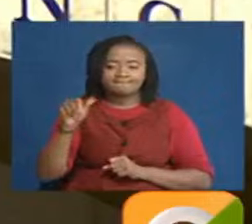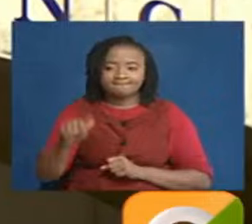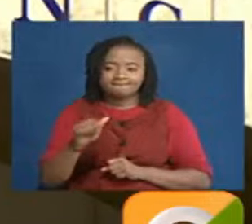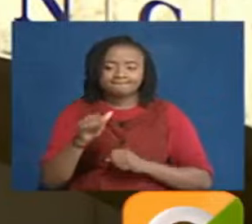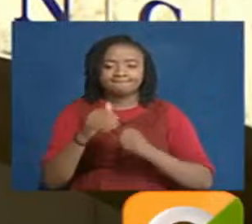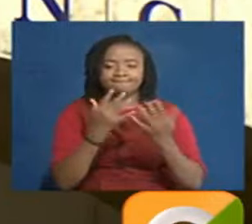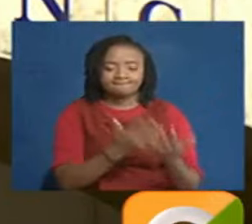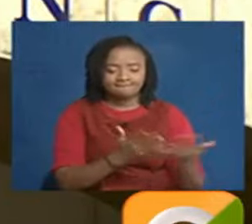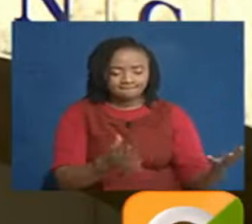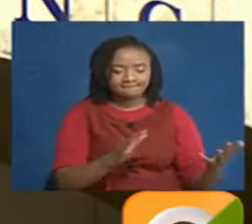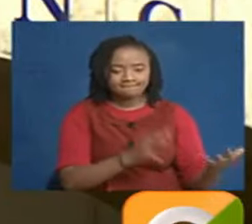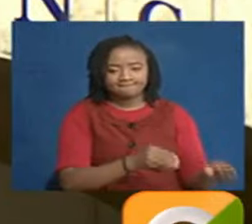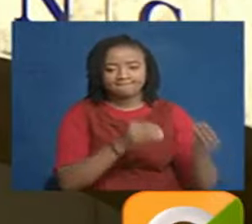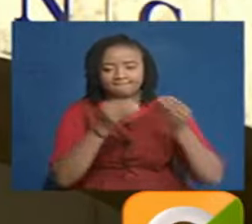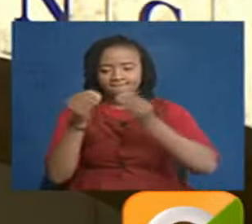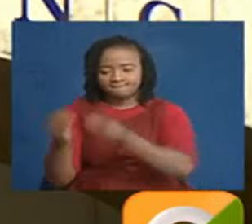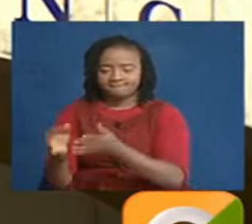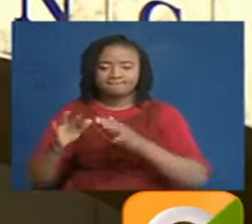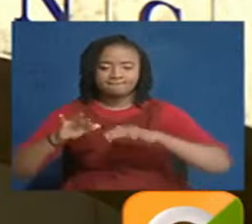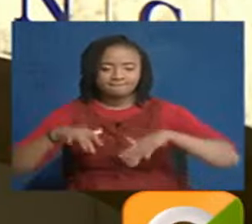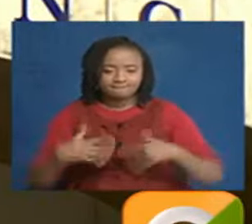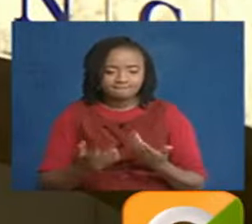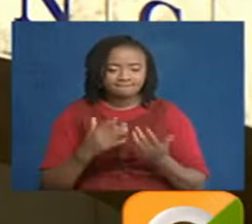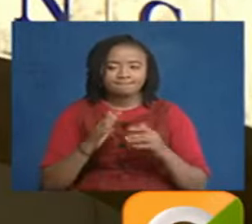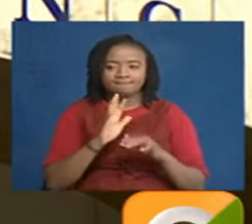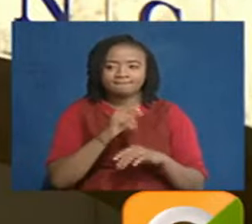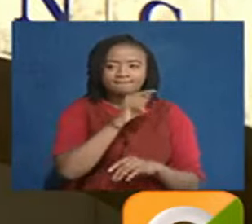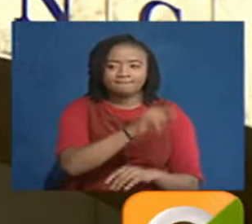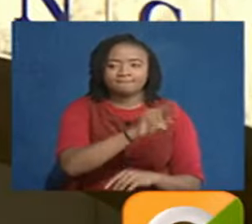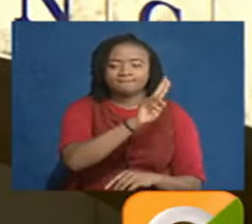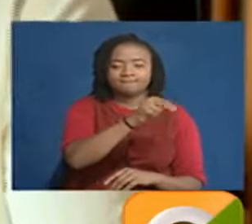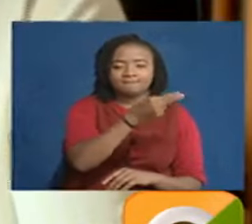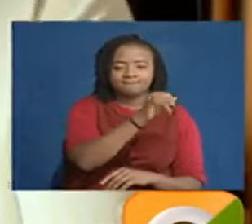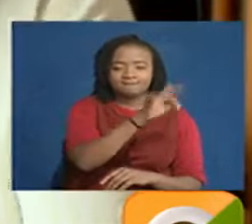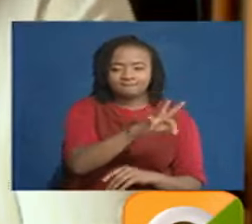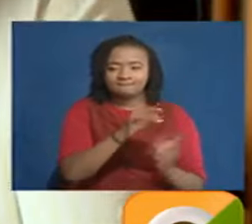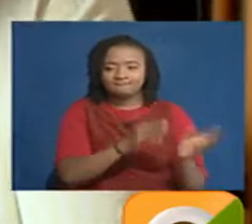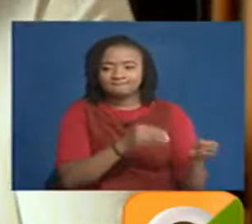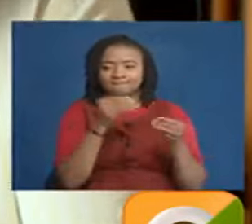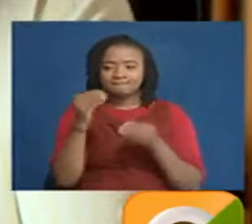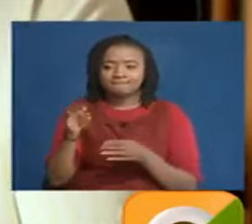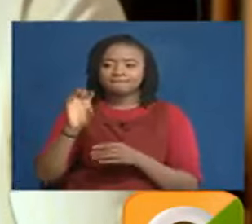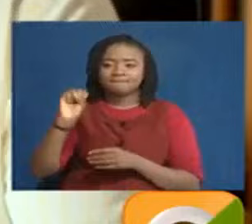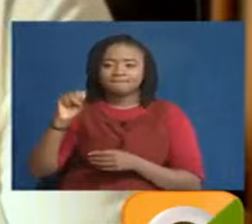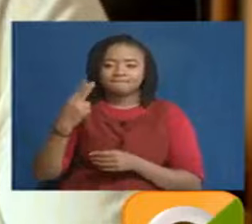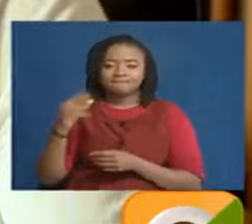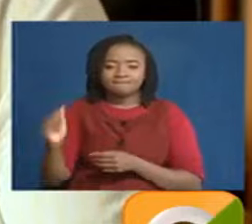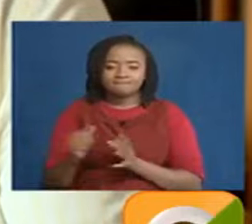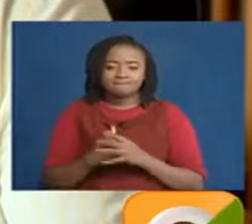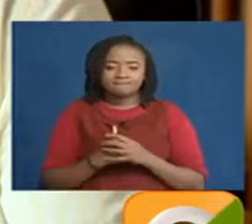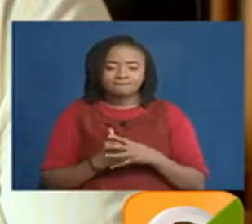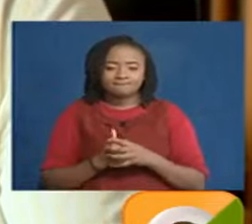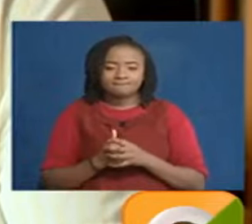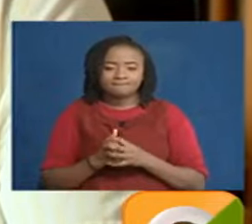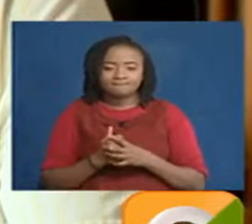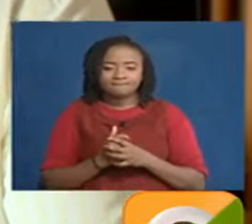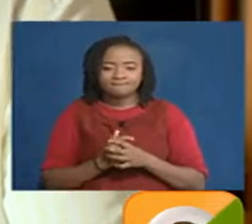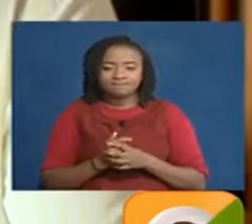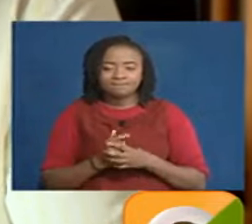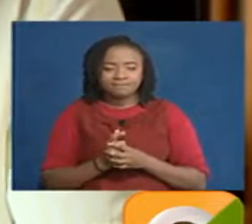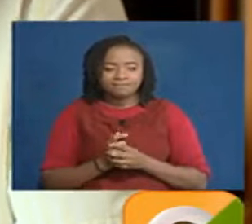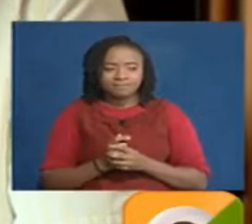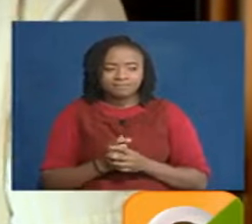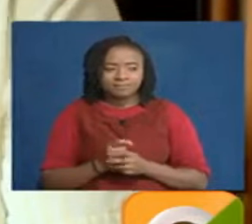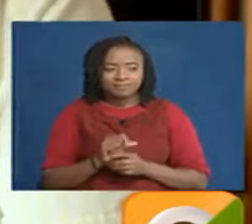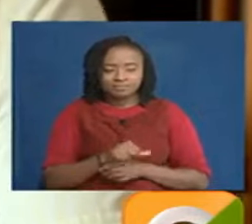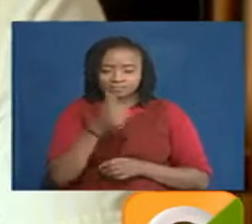and contractual obligations from NHIF to SHA. Now, those that will not be taken up by SHA and